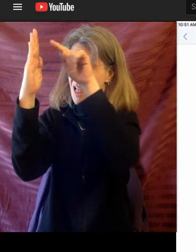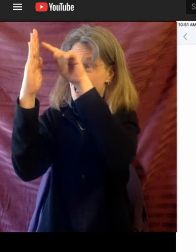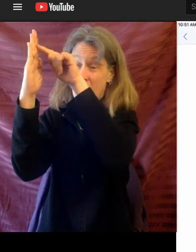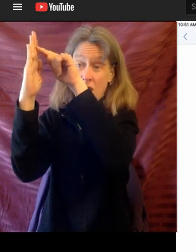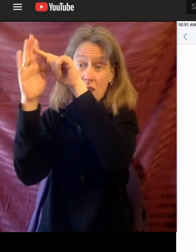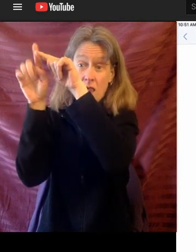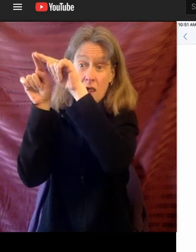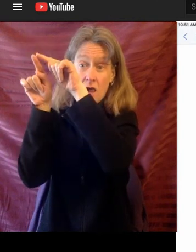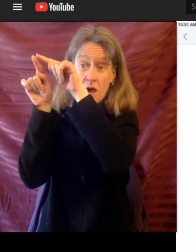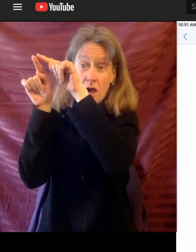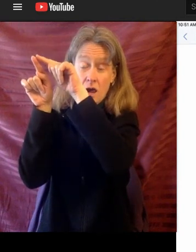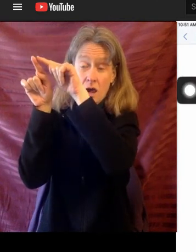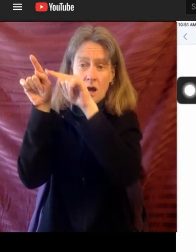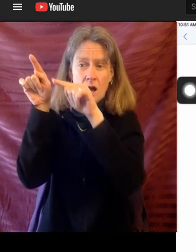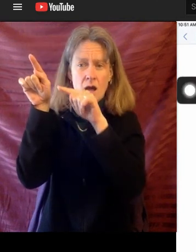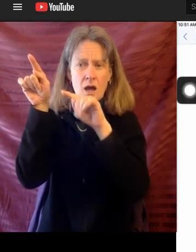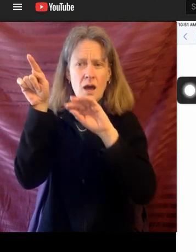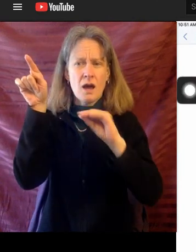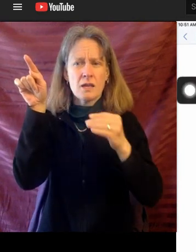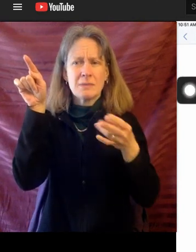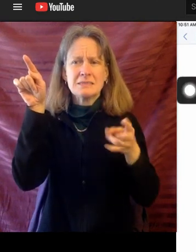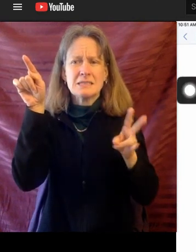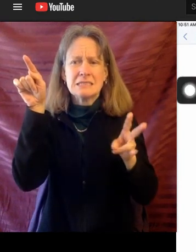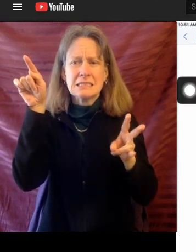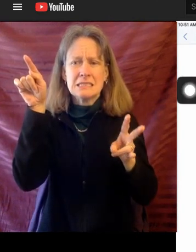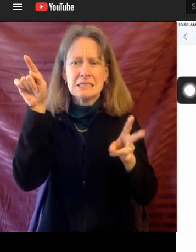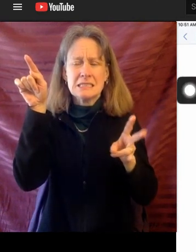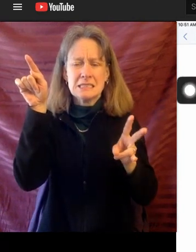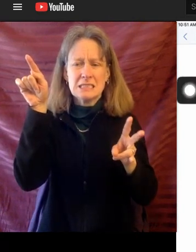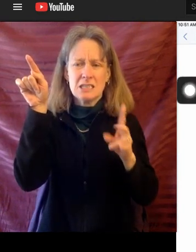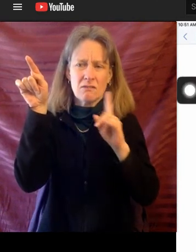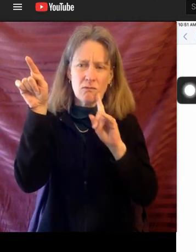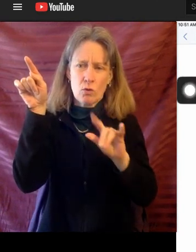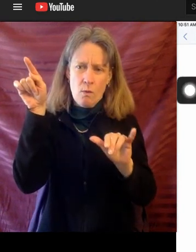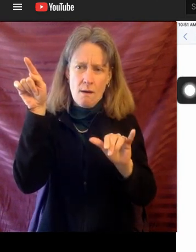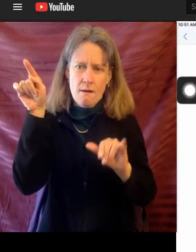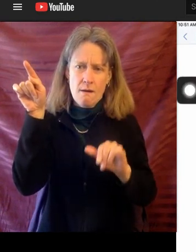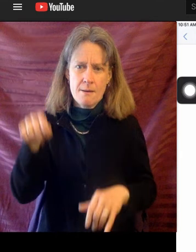looks like it's at 17.